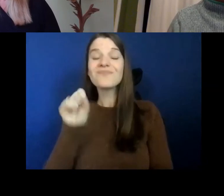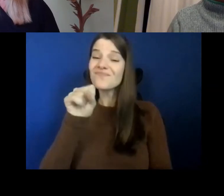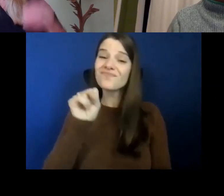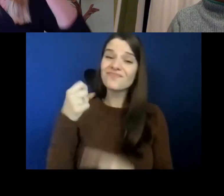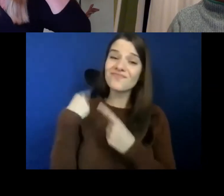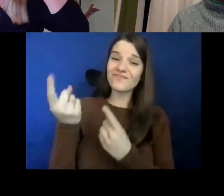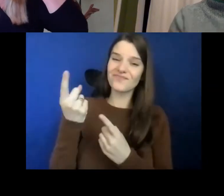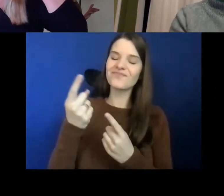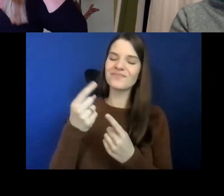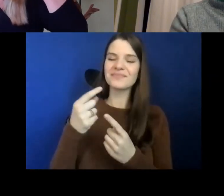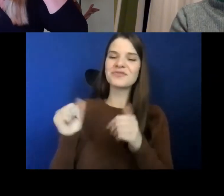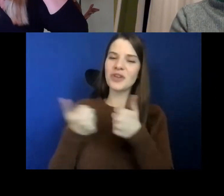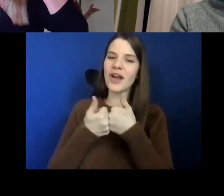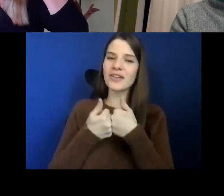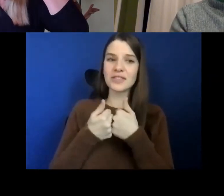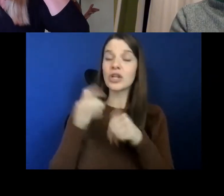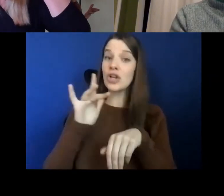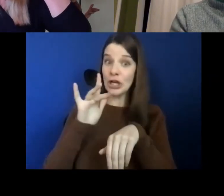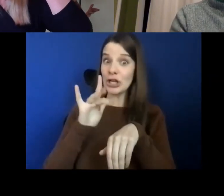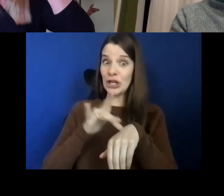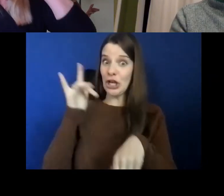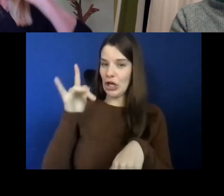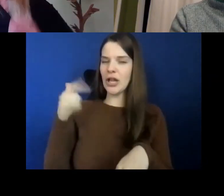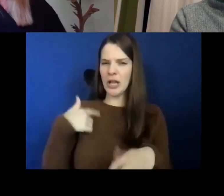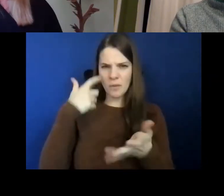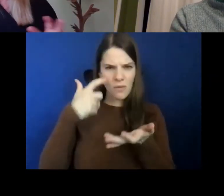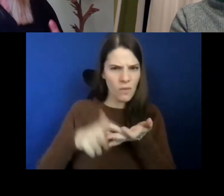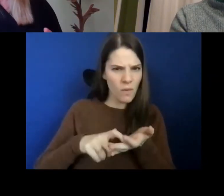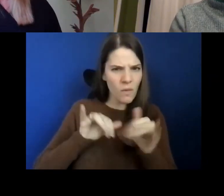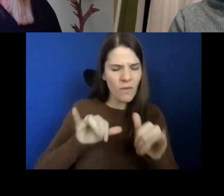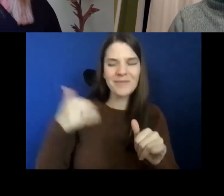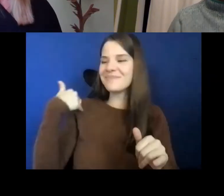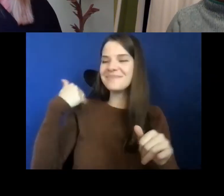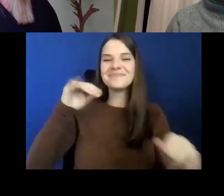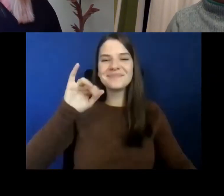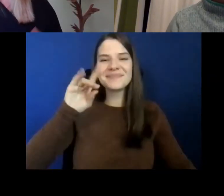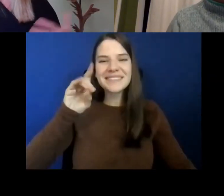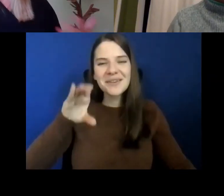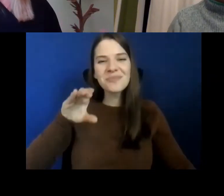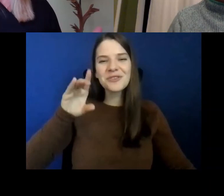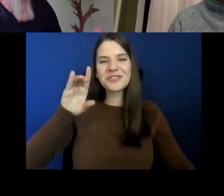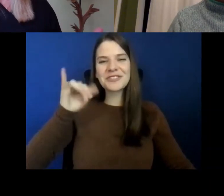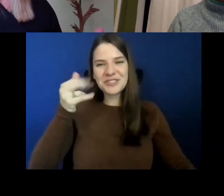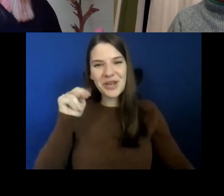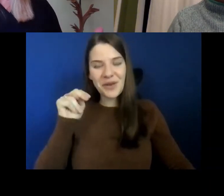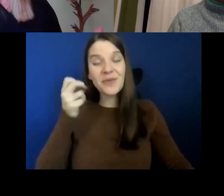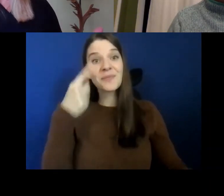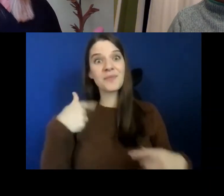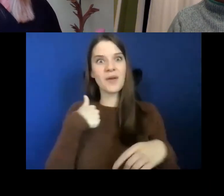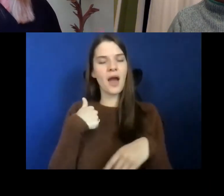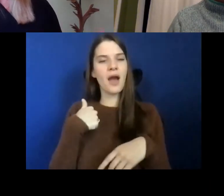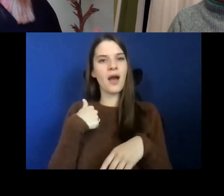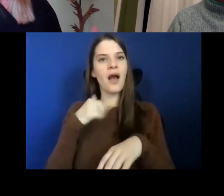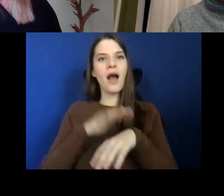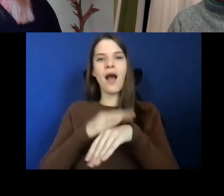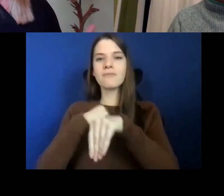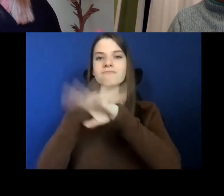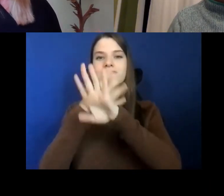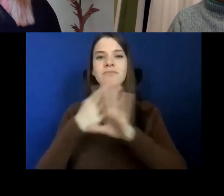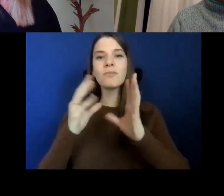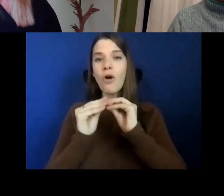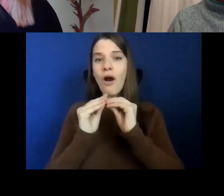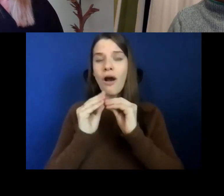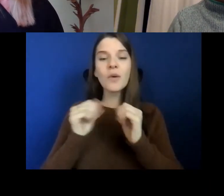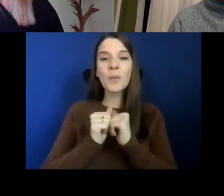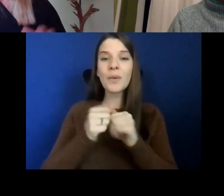challenges. Interestingly enough, early on when we were noticing this in December and January, I was on a teleconference with a